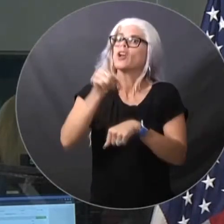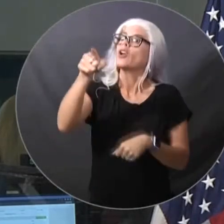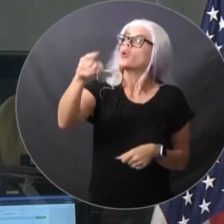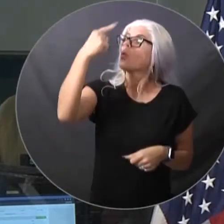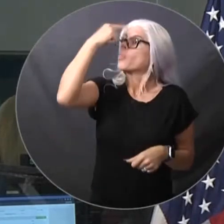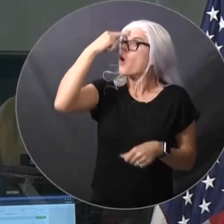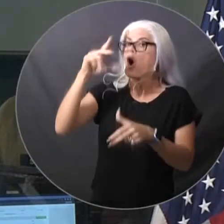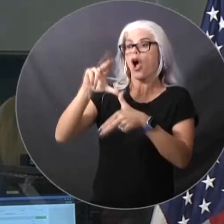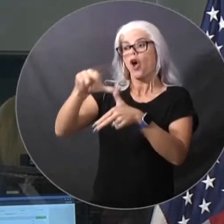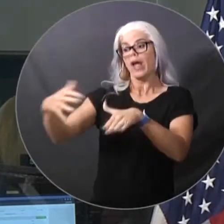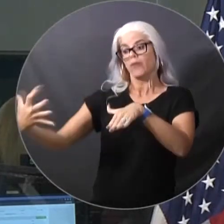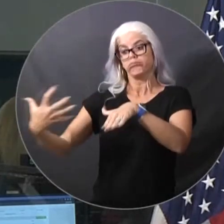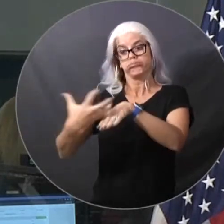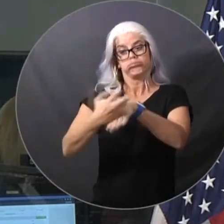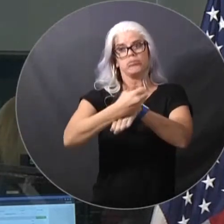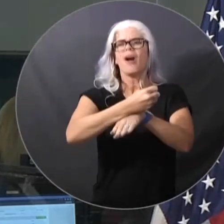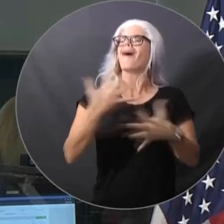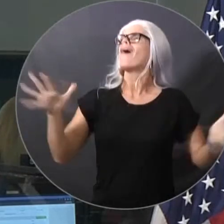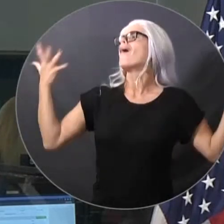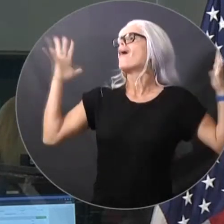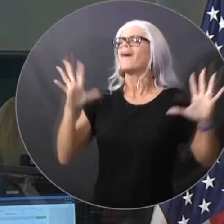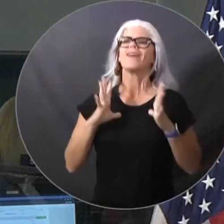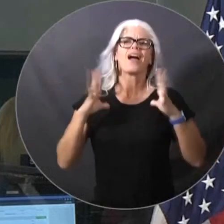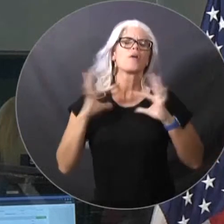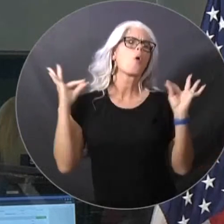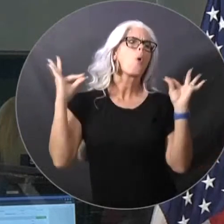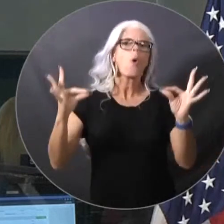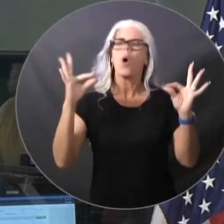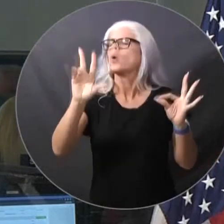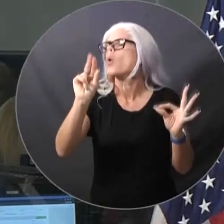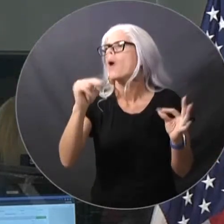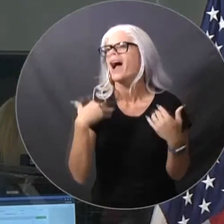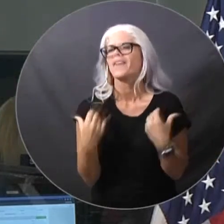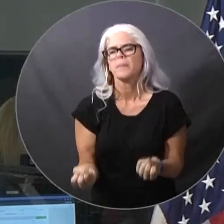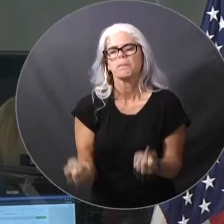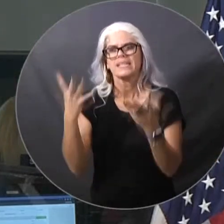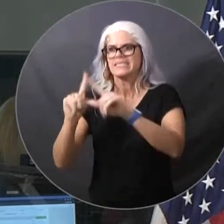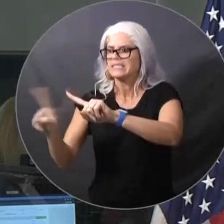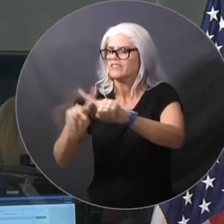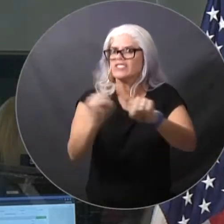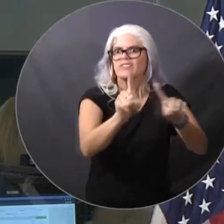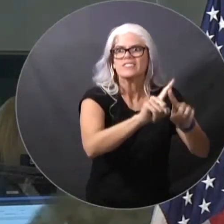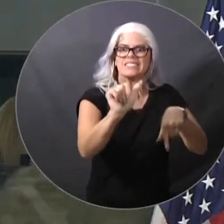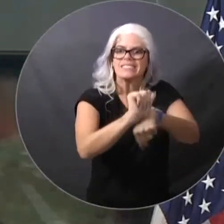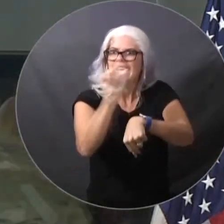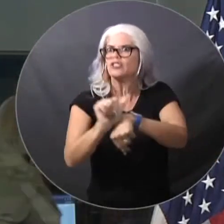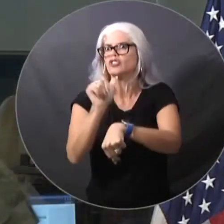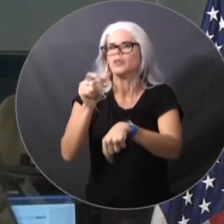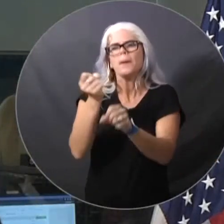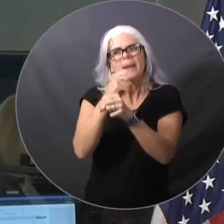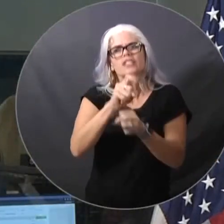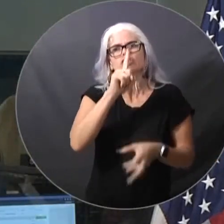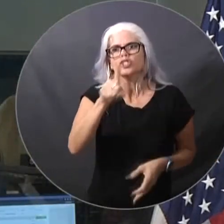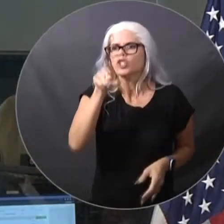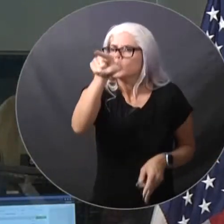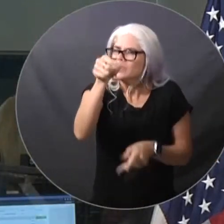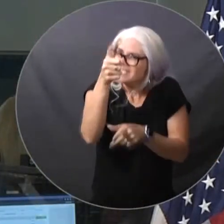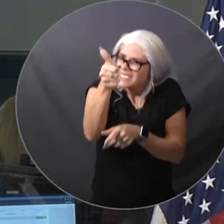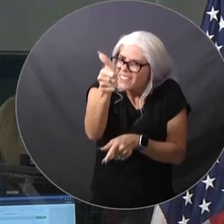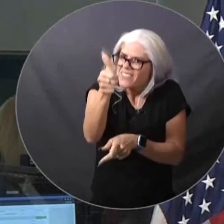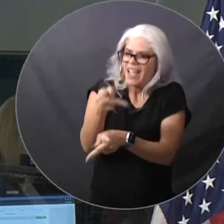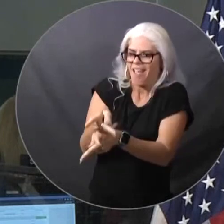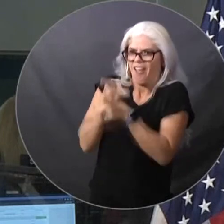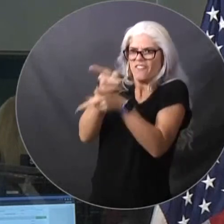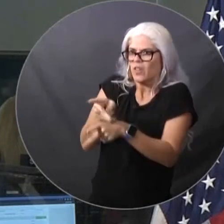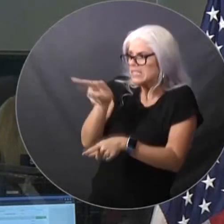still plenty of hazards out there. So just please make sure that you're taking the proper precautions.